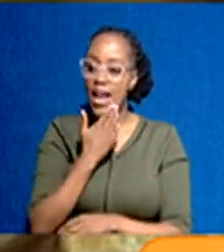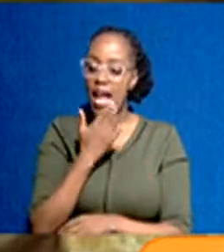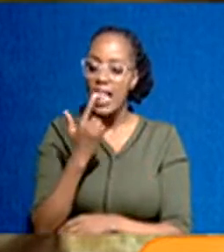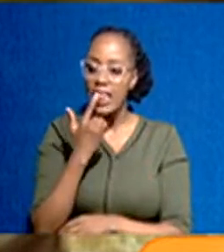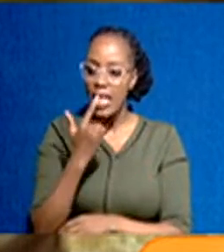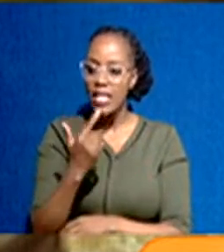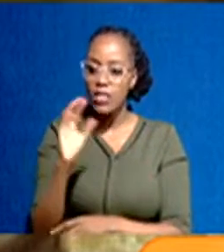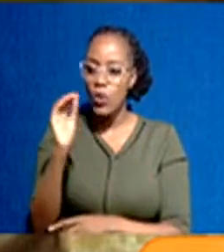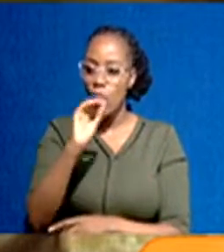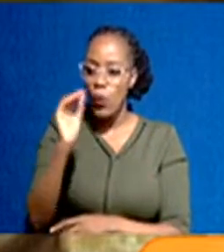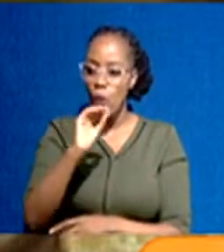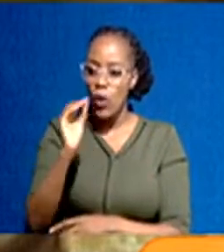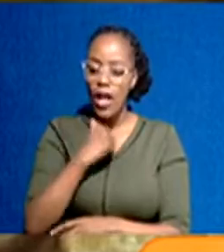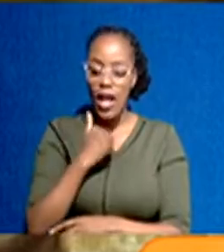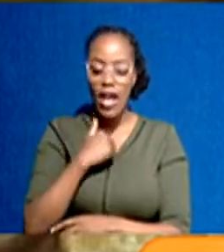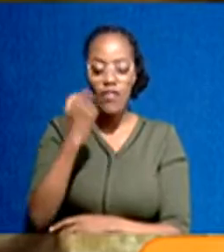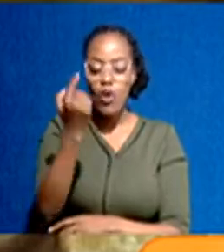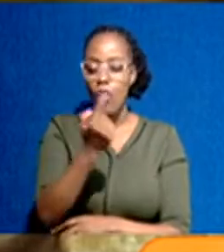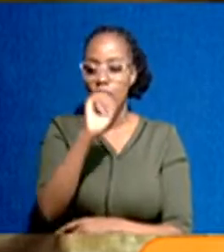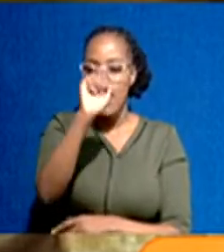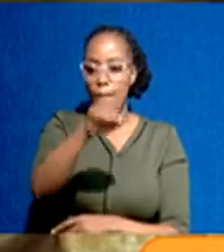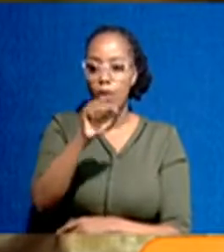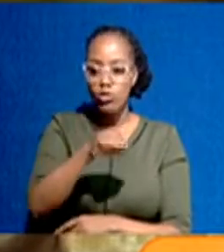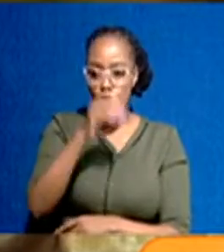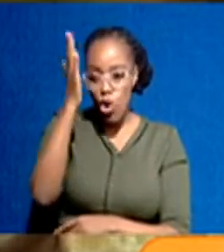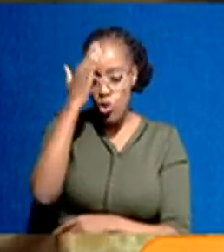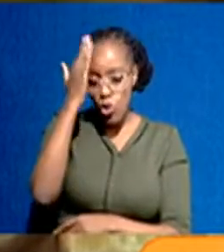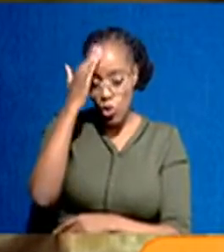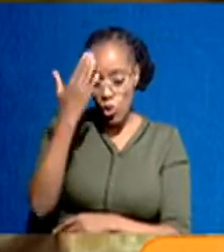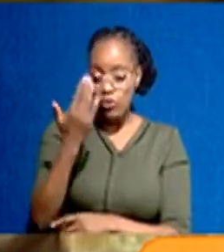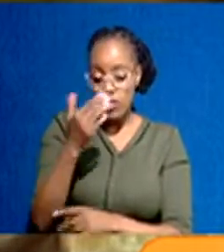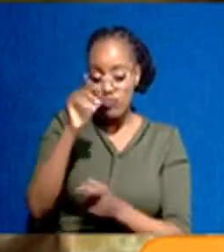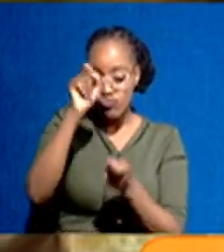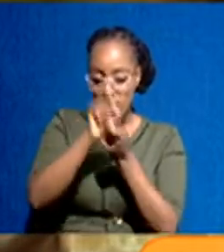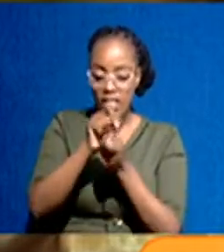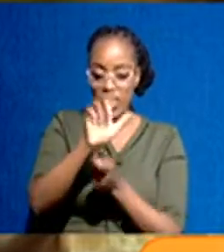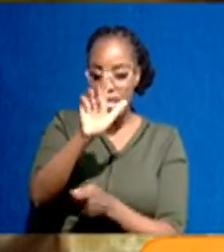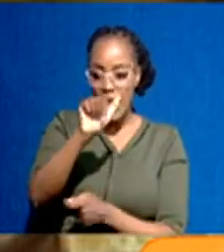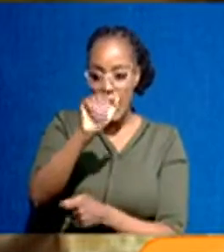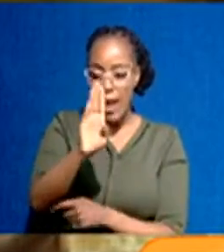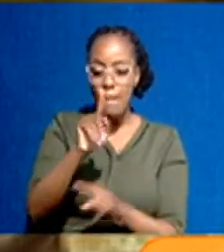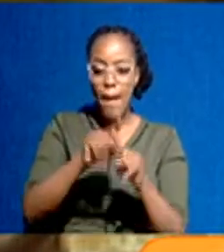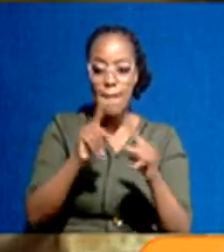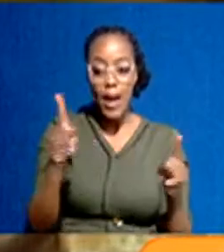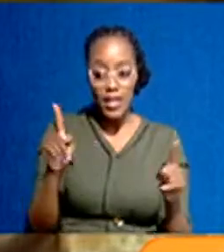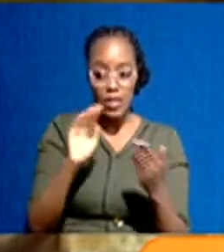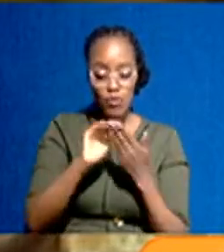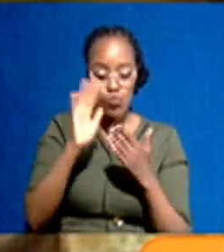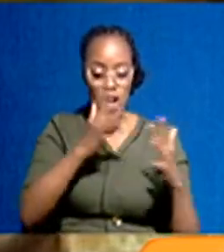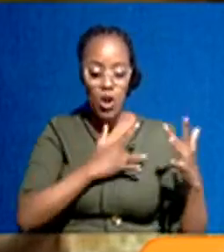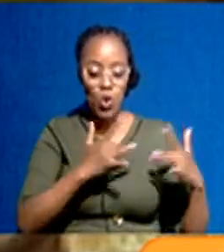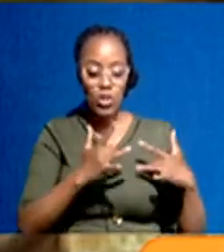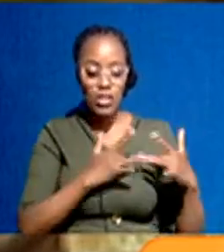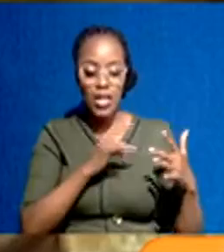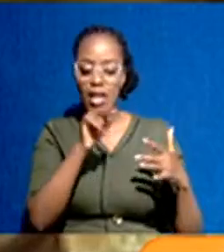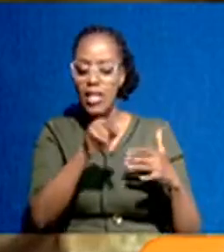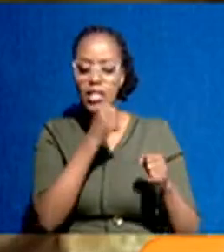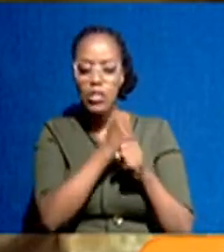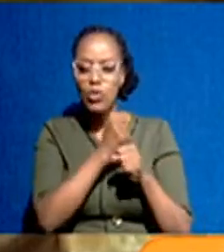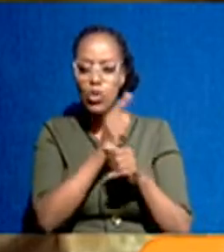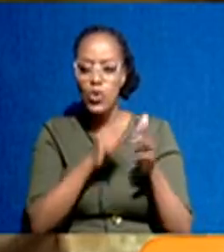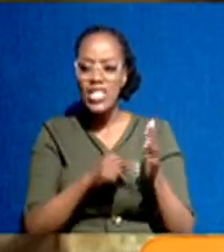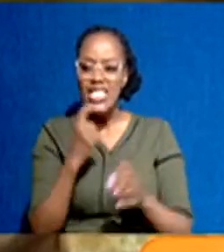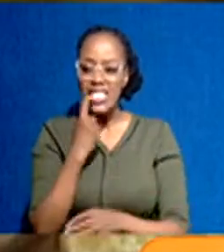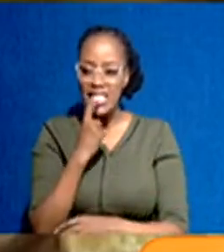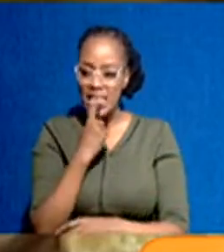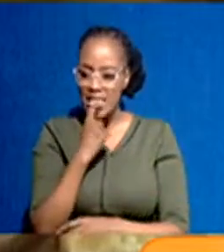or smell, and can only be detected in a laboratory. But of more concern is what it's doing to